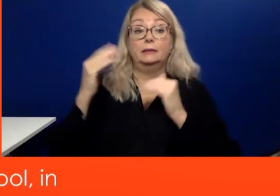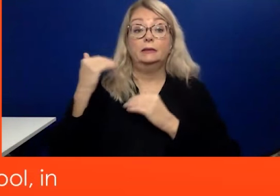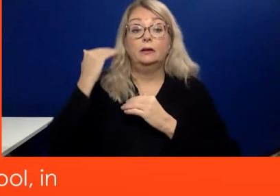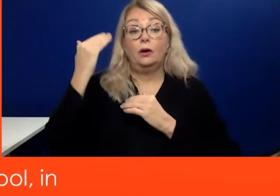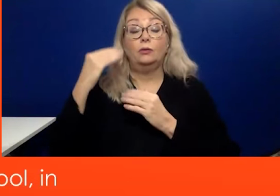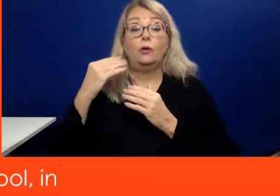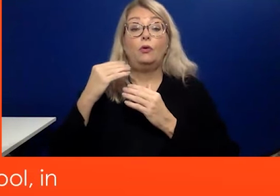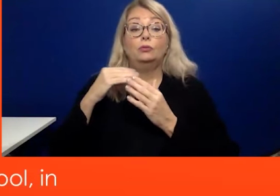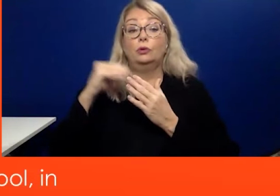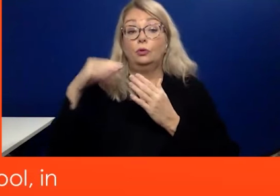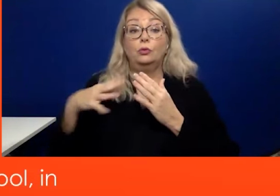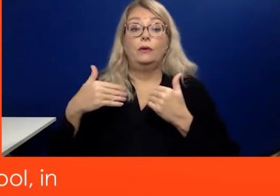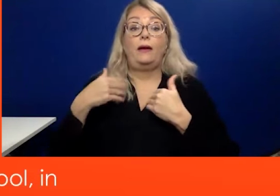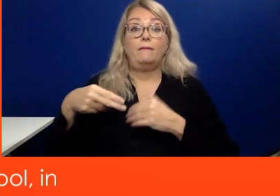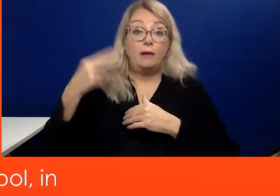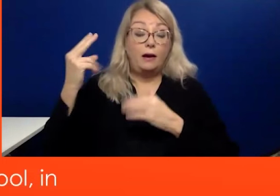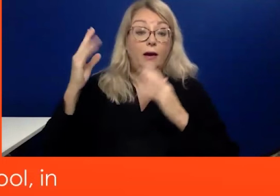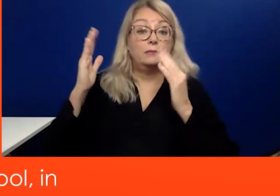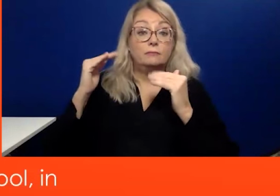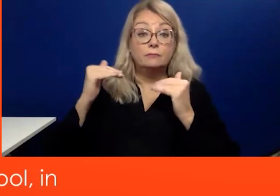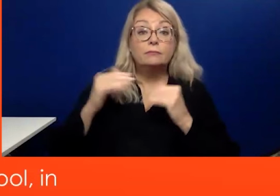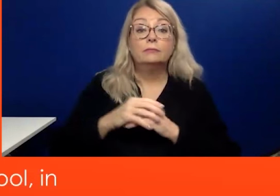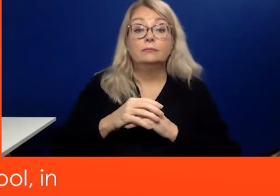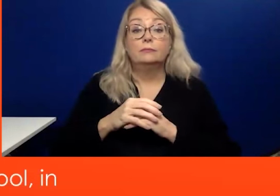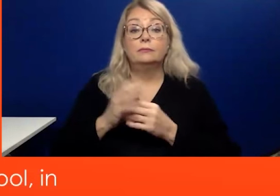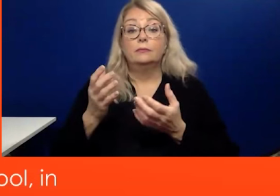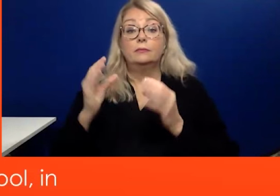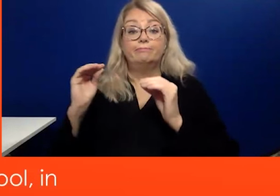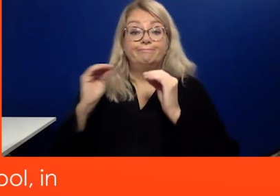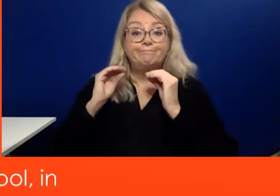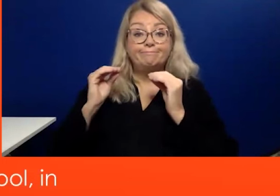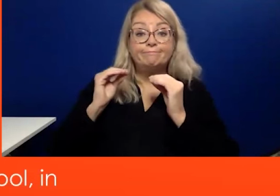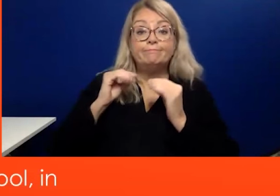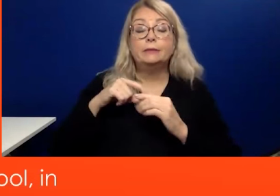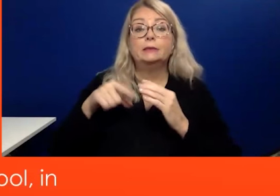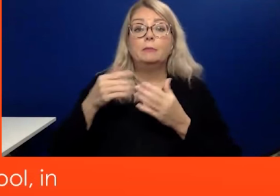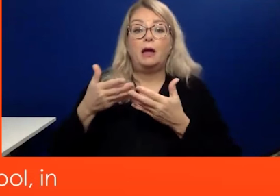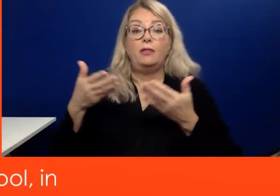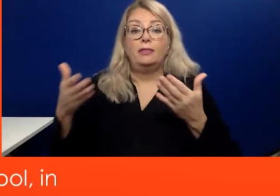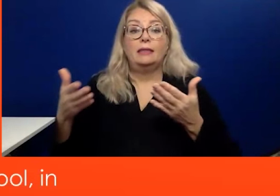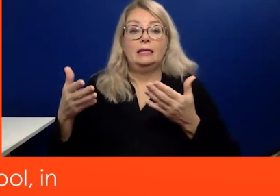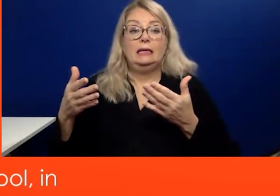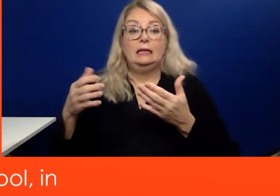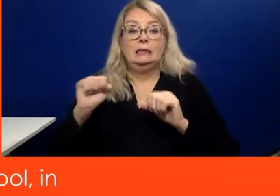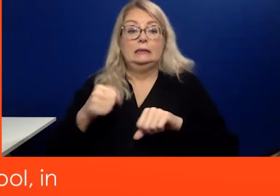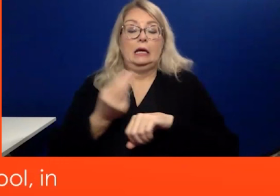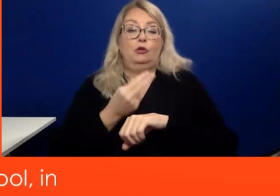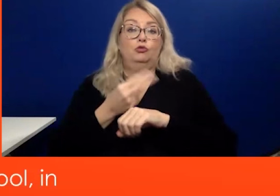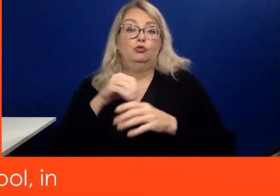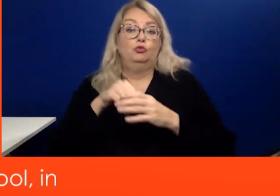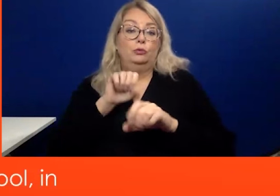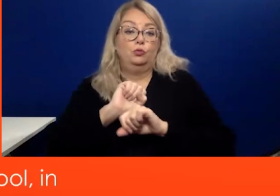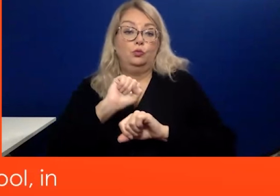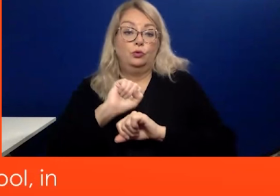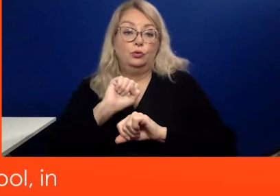have high expectations. They want to be taught about things that will be useful to work. I've already kind of touched on that. That's what adult learners are